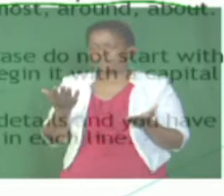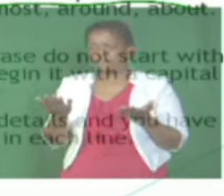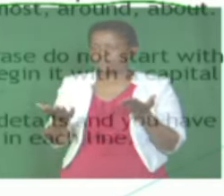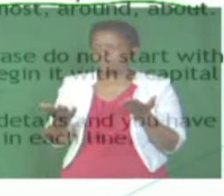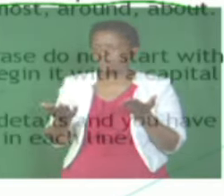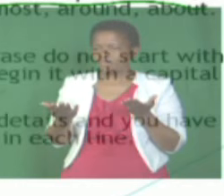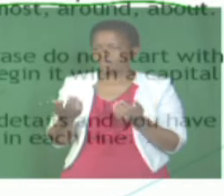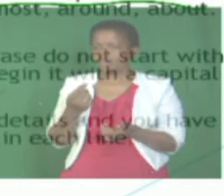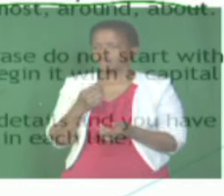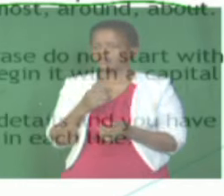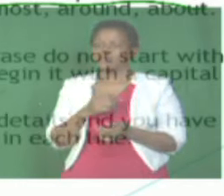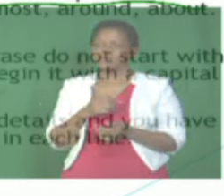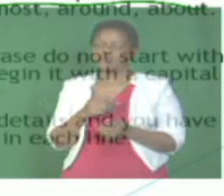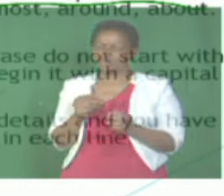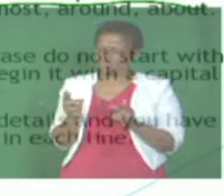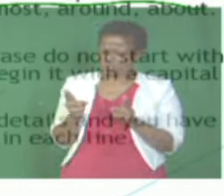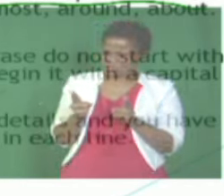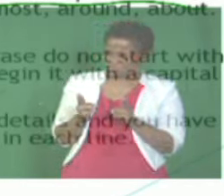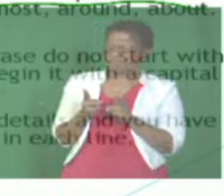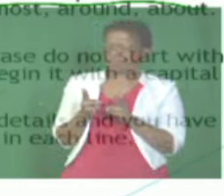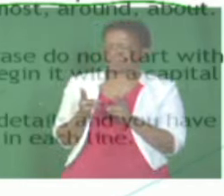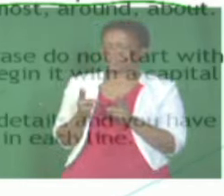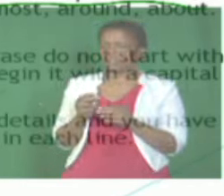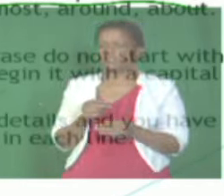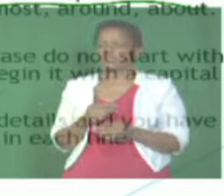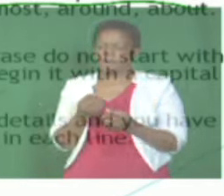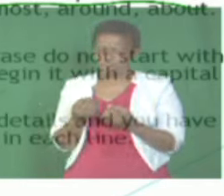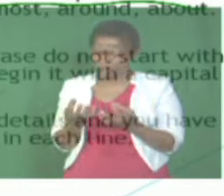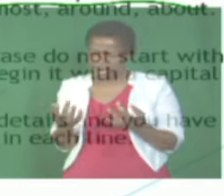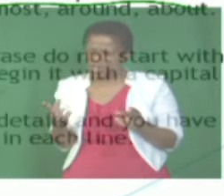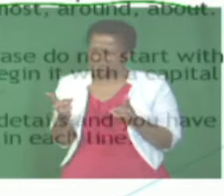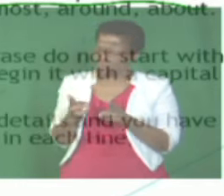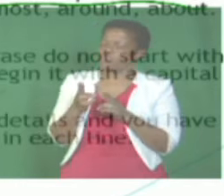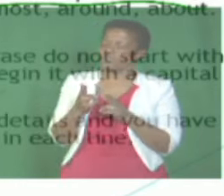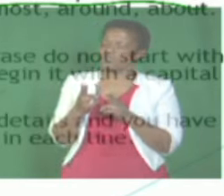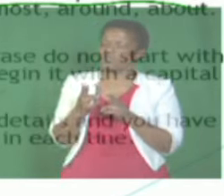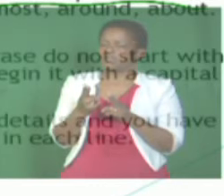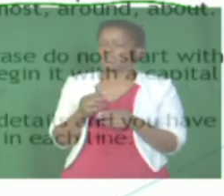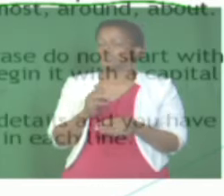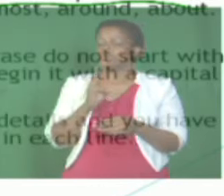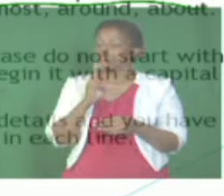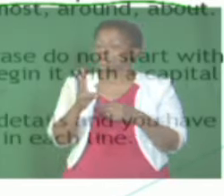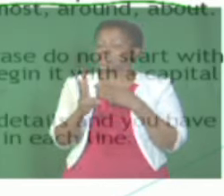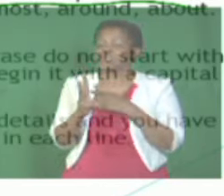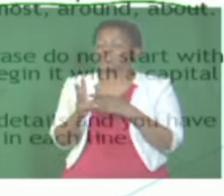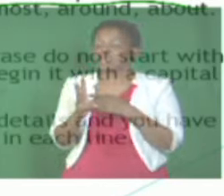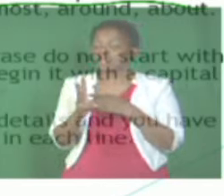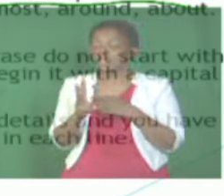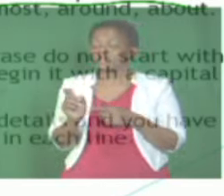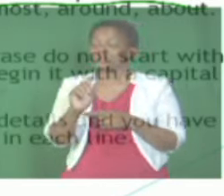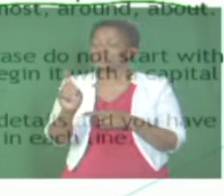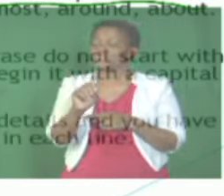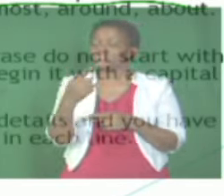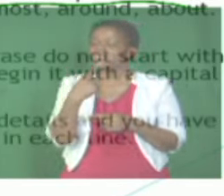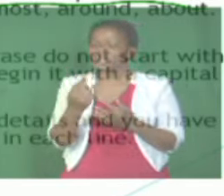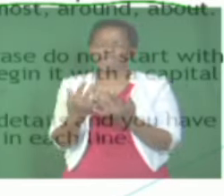the word that almost 1 billion students are learning in our days. So if the question asks you that how